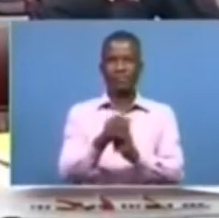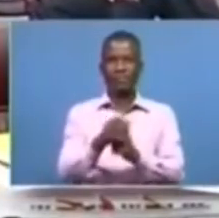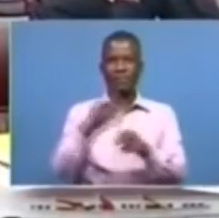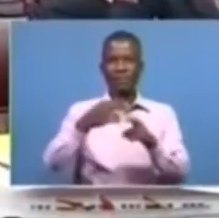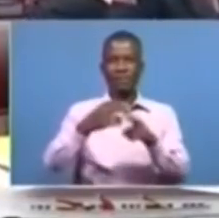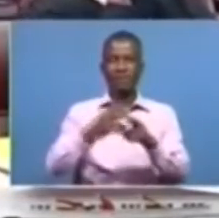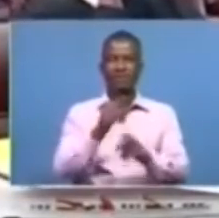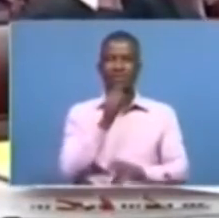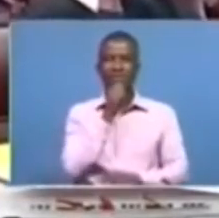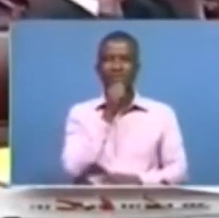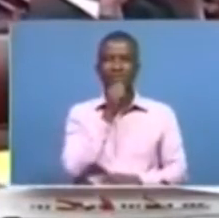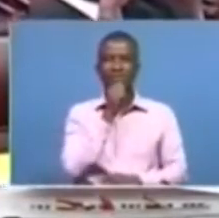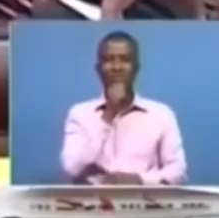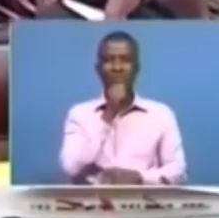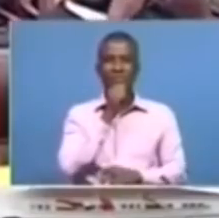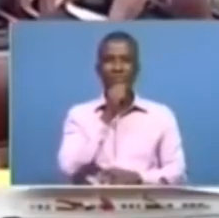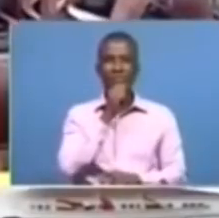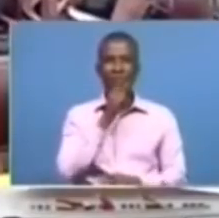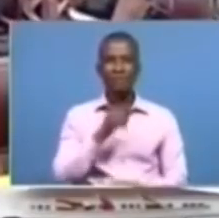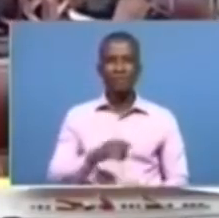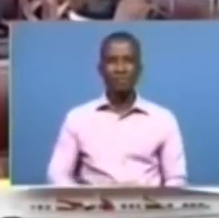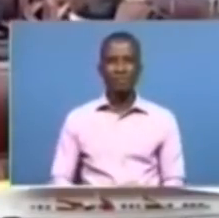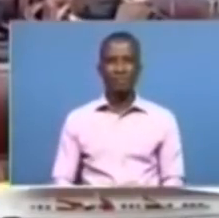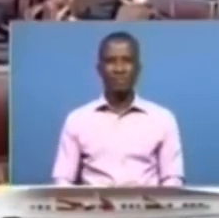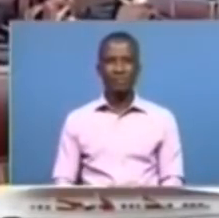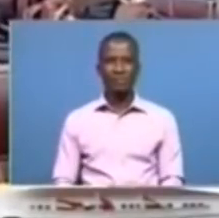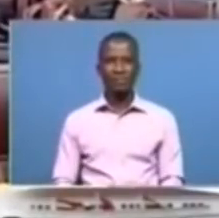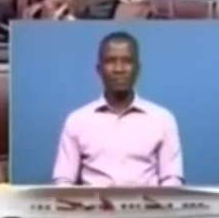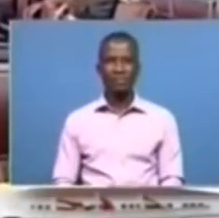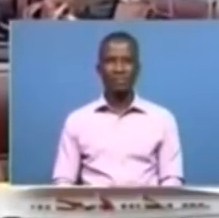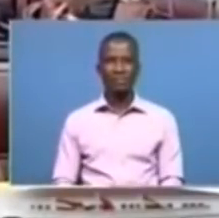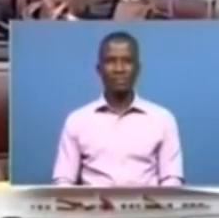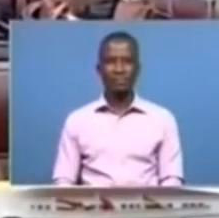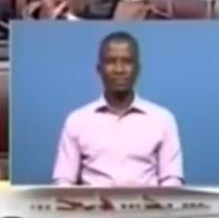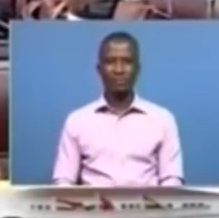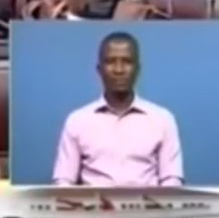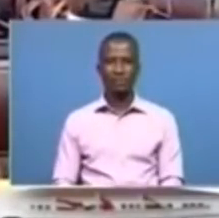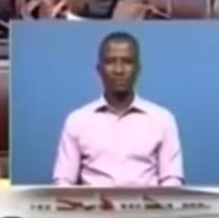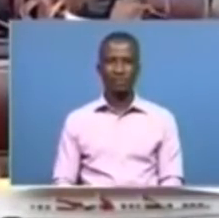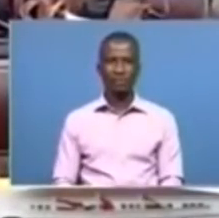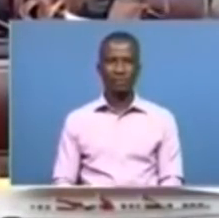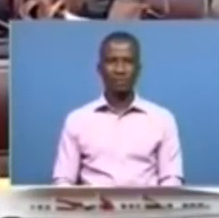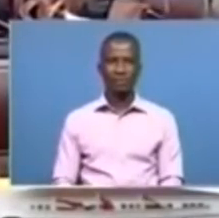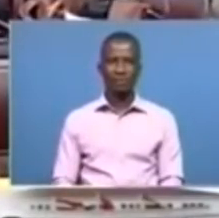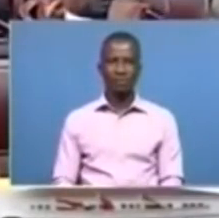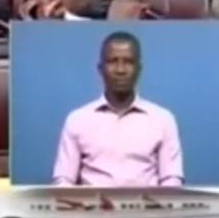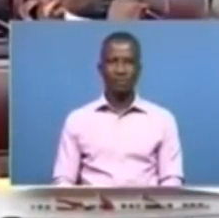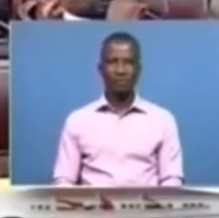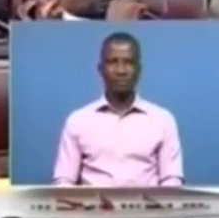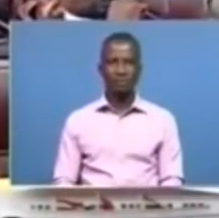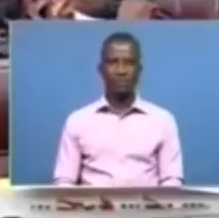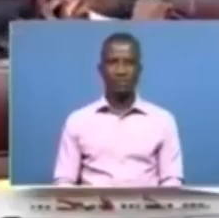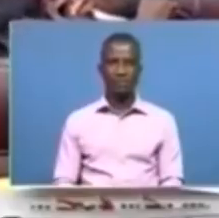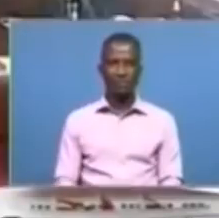My Lord, I'll be led by Mr. Shibata. Please just step up if we should be here in a moment.